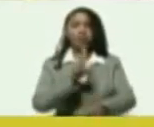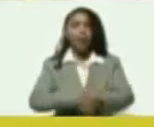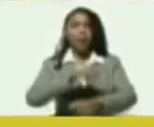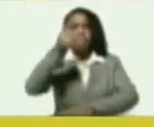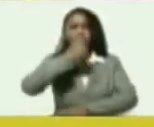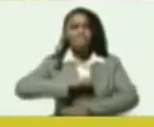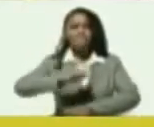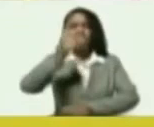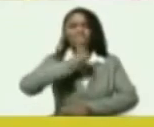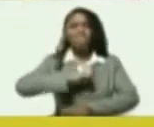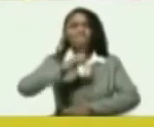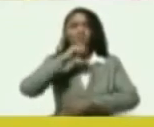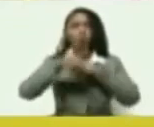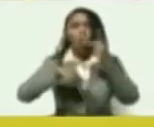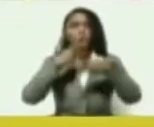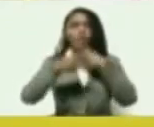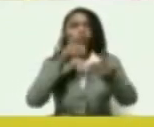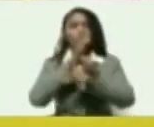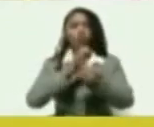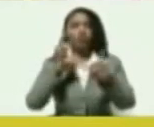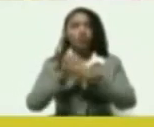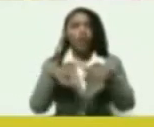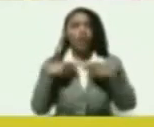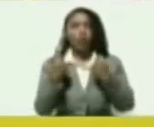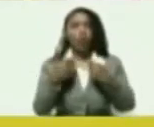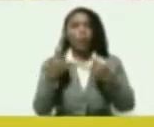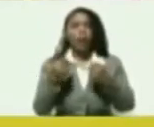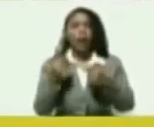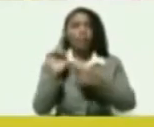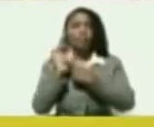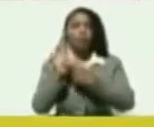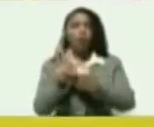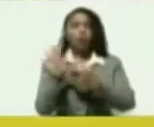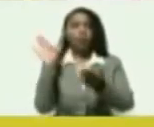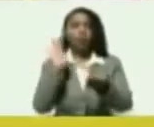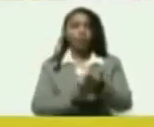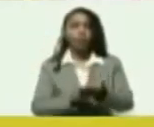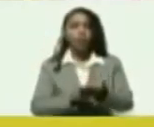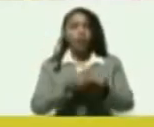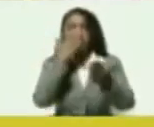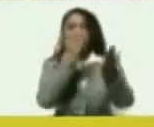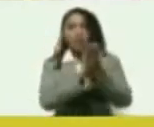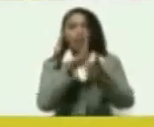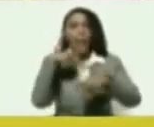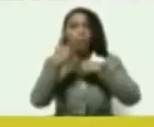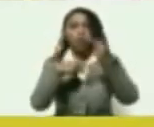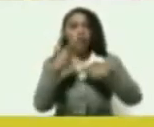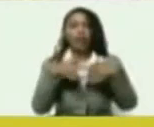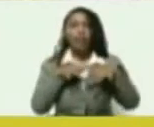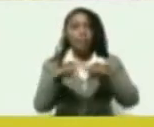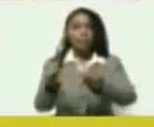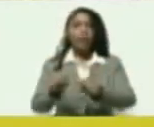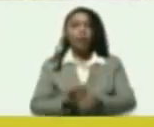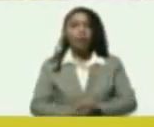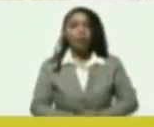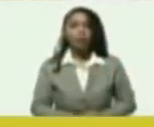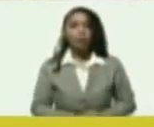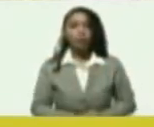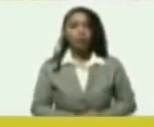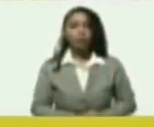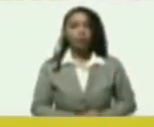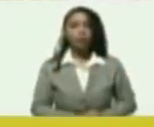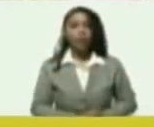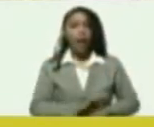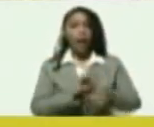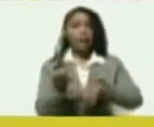to strengthen resistance, the political, cultural, economic resistance, and stand